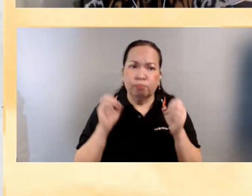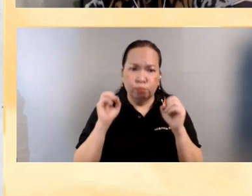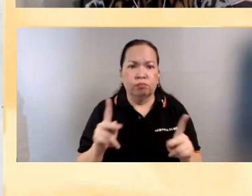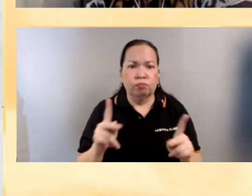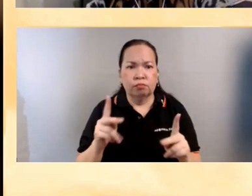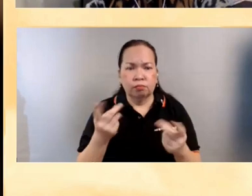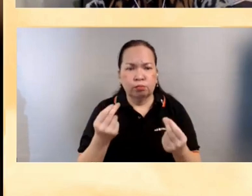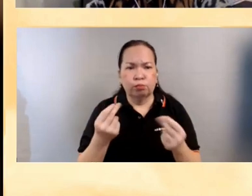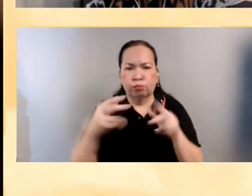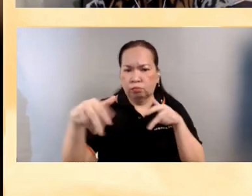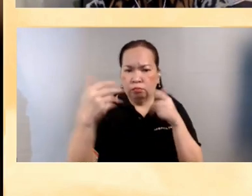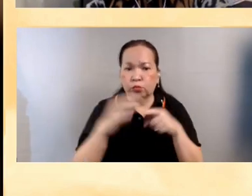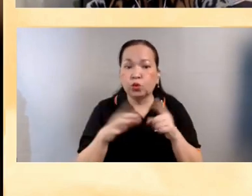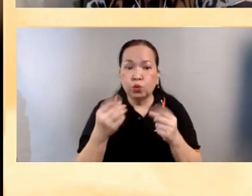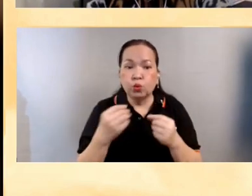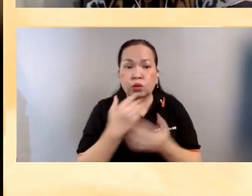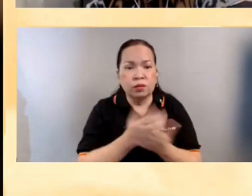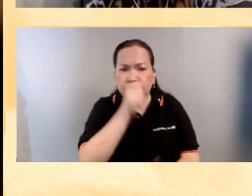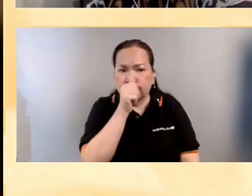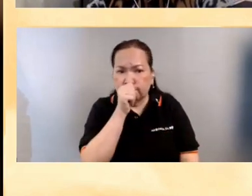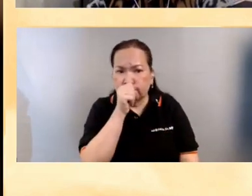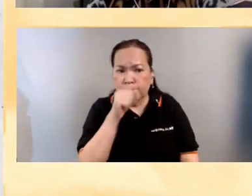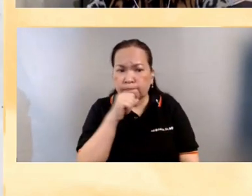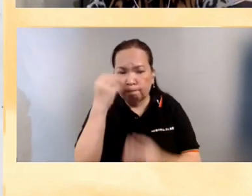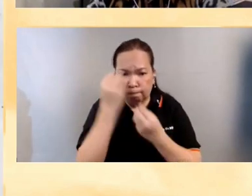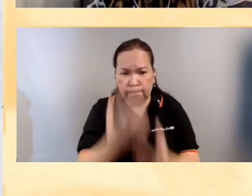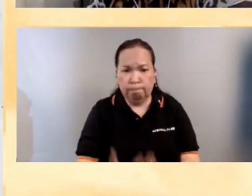they are experiencing them. Uh,